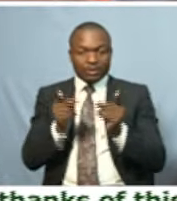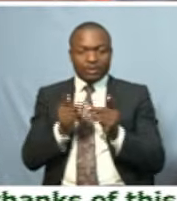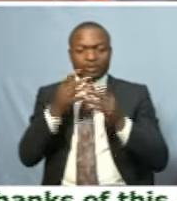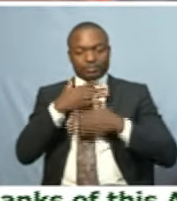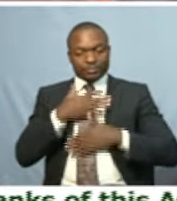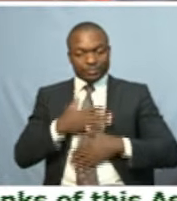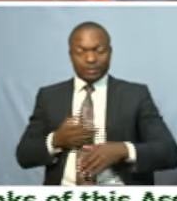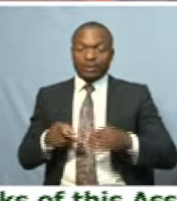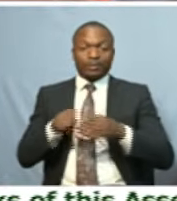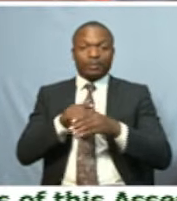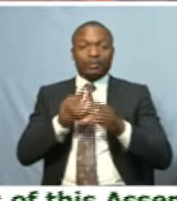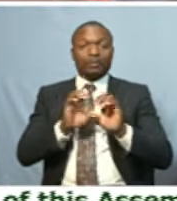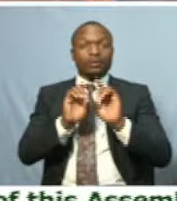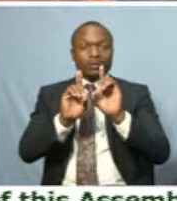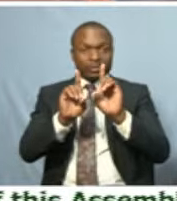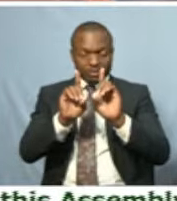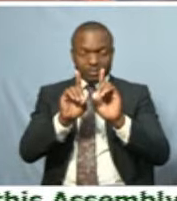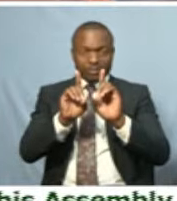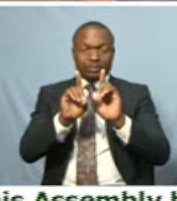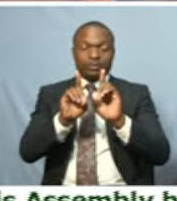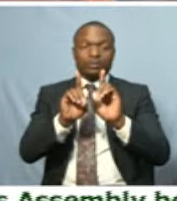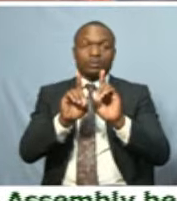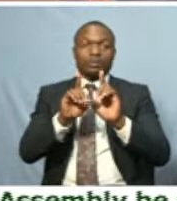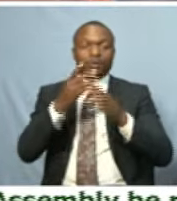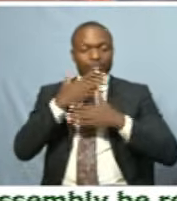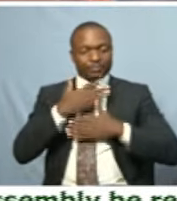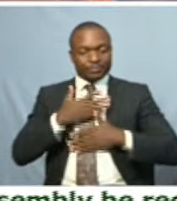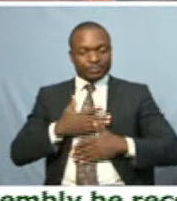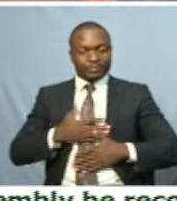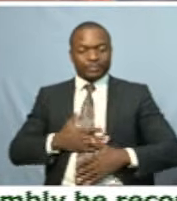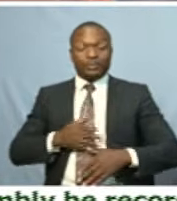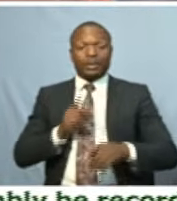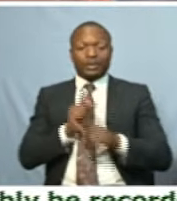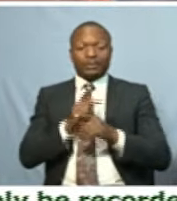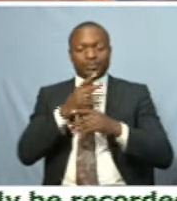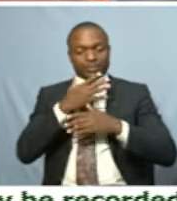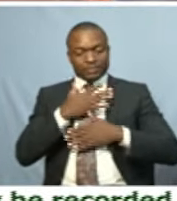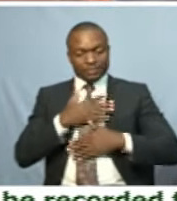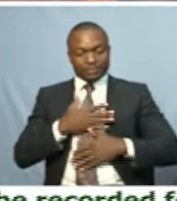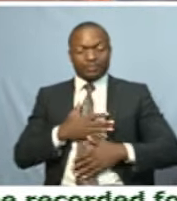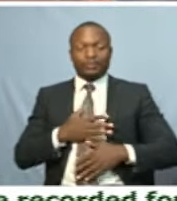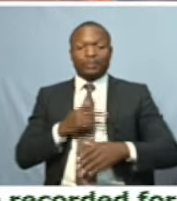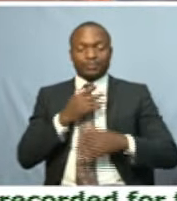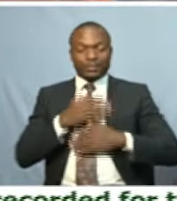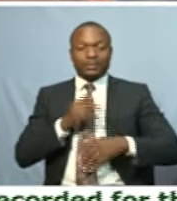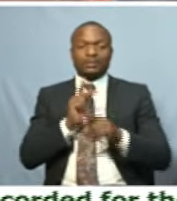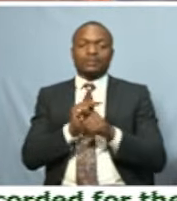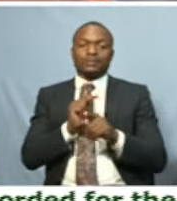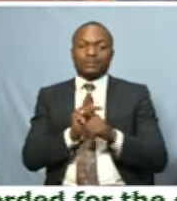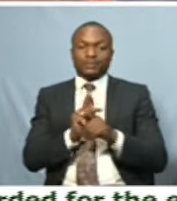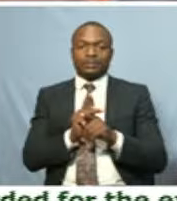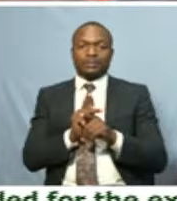United Nations, African Union, peacekeeping missions. Our defense personnel continues to contribute